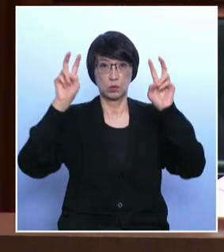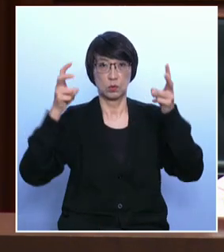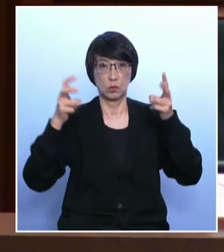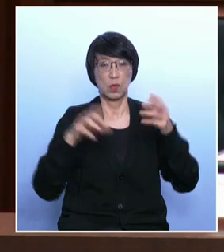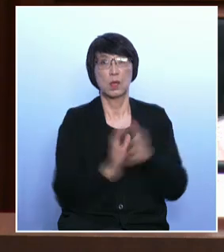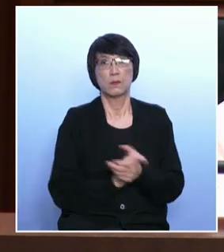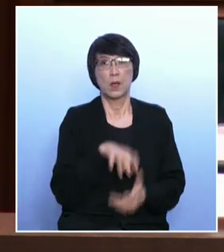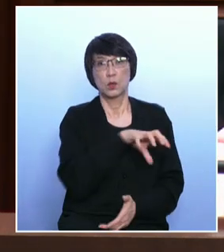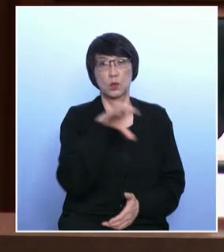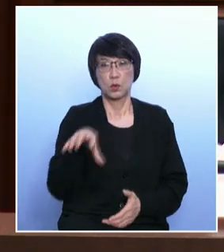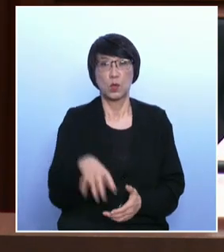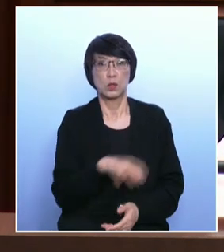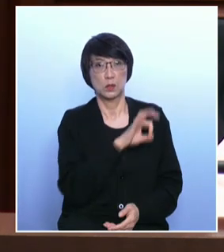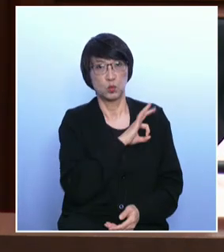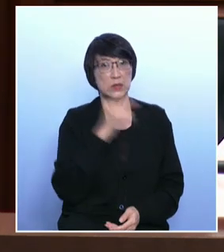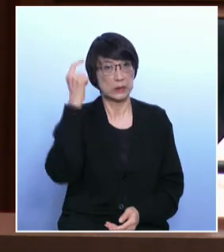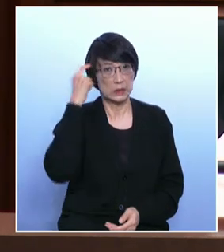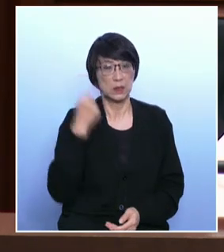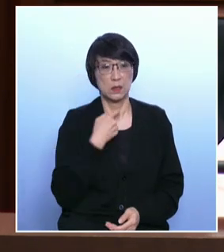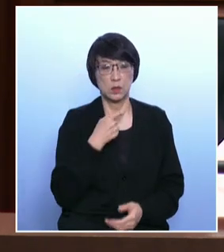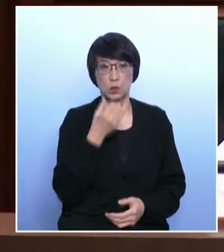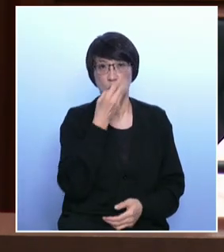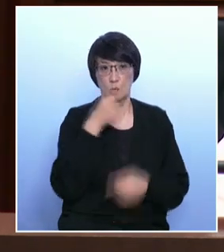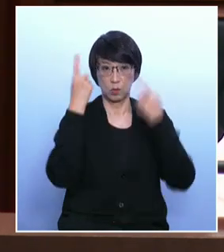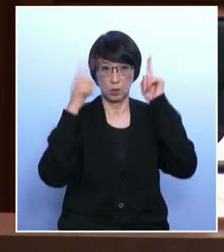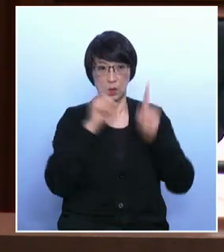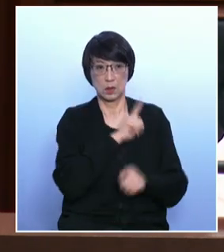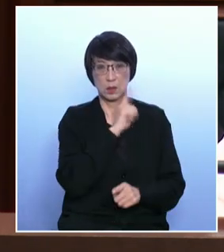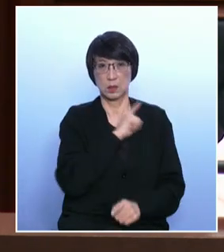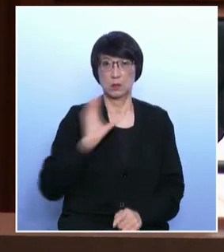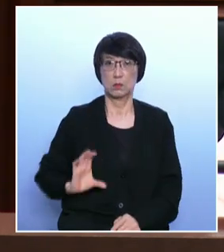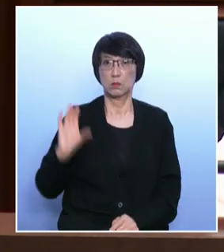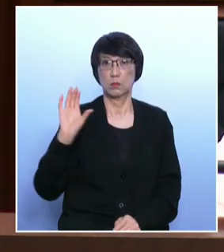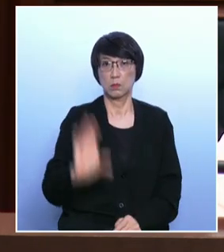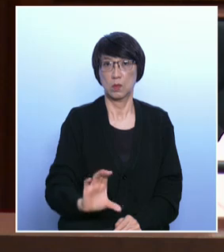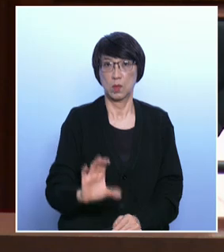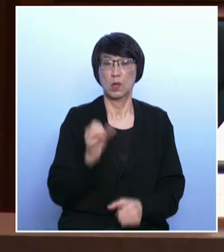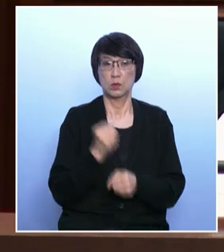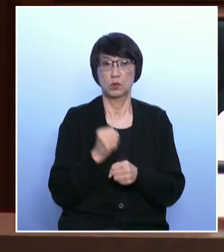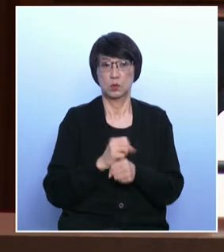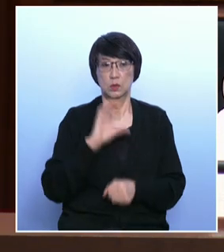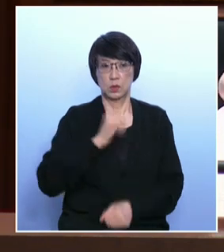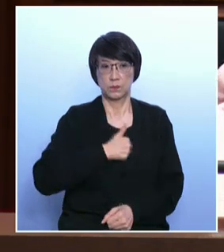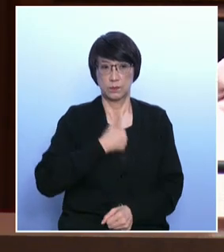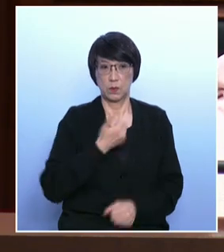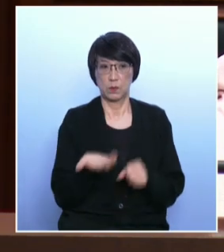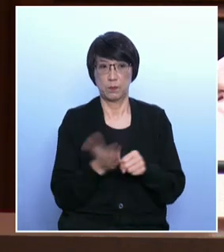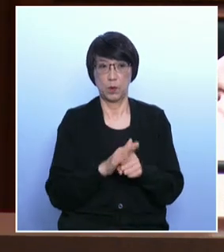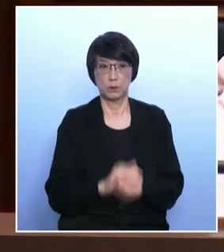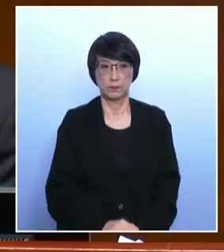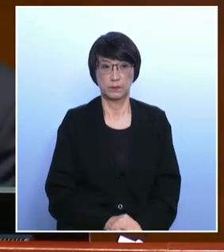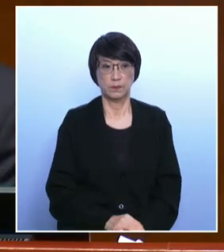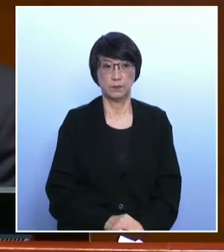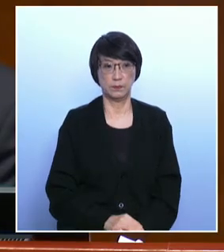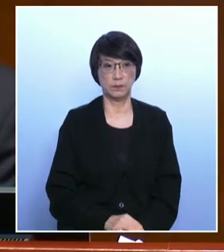important project in the district. So we need to consult the district council in the